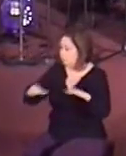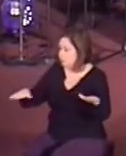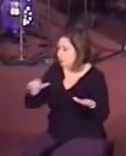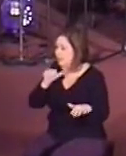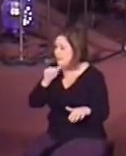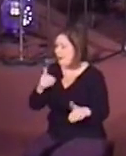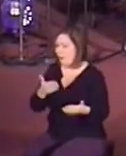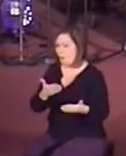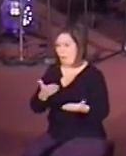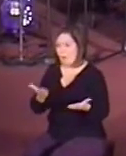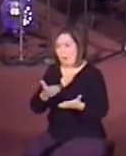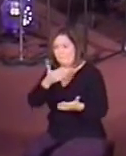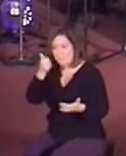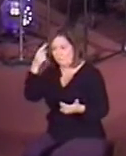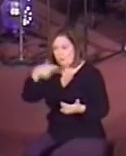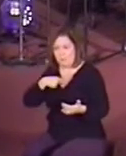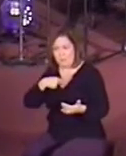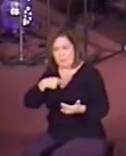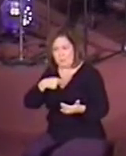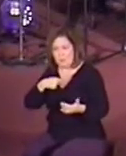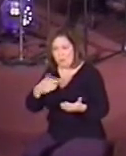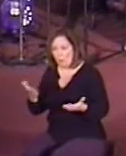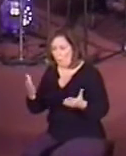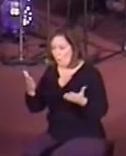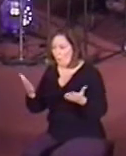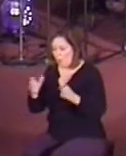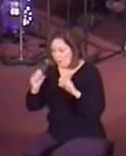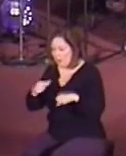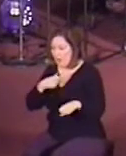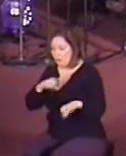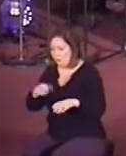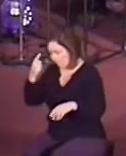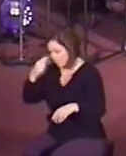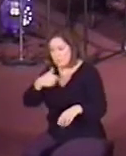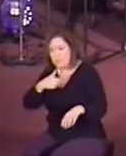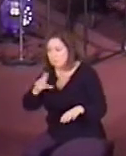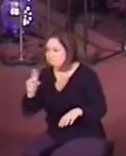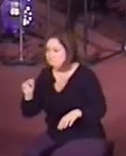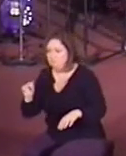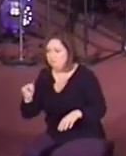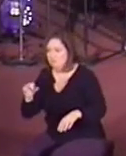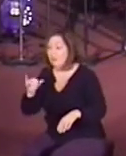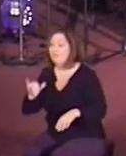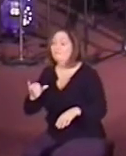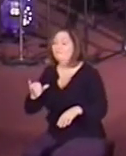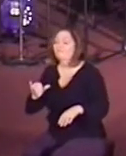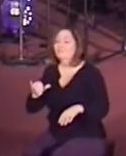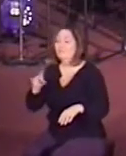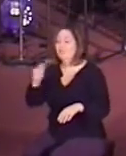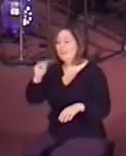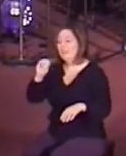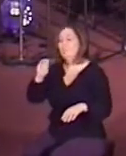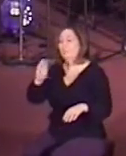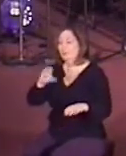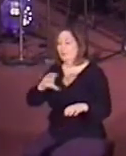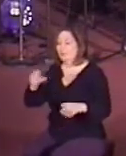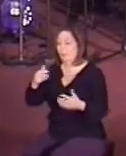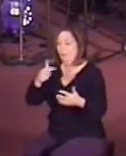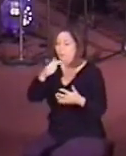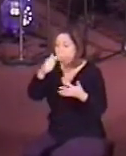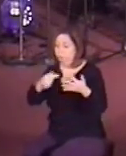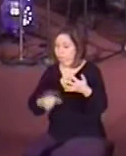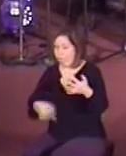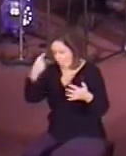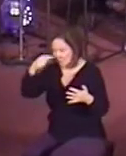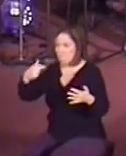Not what is best for me. Not what I can do for me. And that's exactly what Nebuchadnezzar has done. I have done all of this for me. And